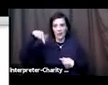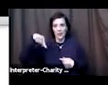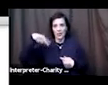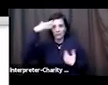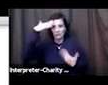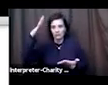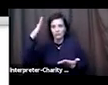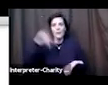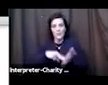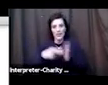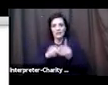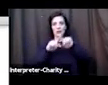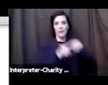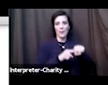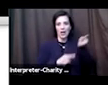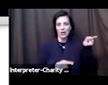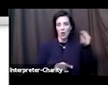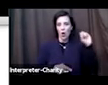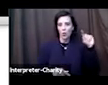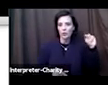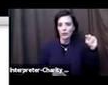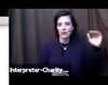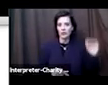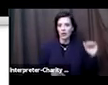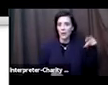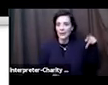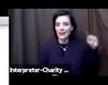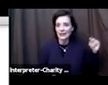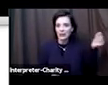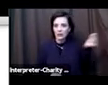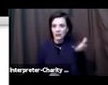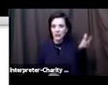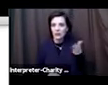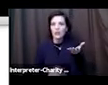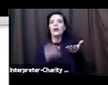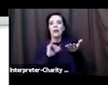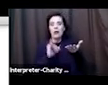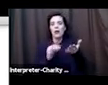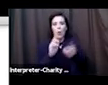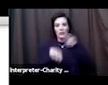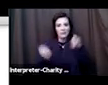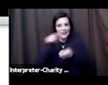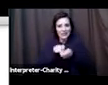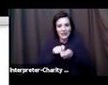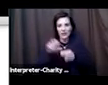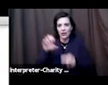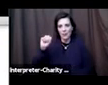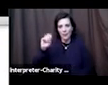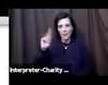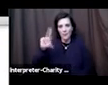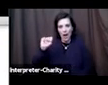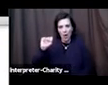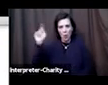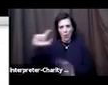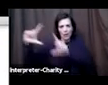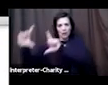and the OT so I can be able to know what to write, what specific mount we might need, where that mount needs to go